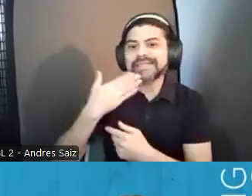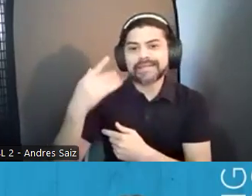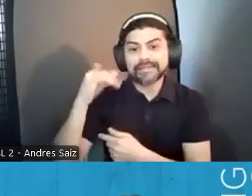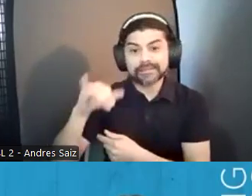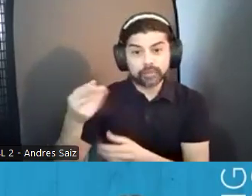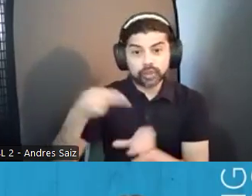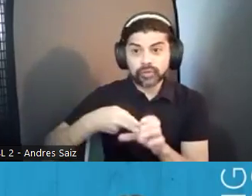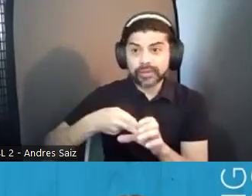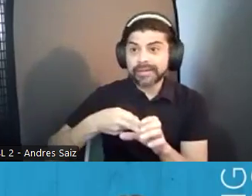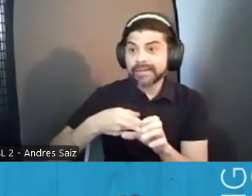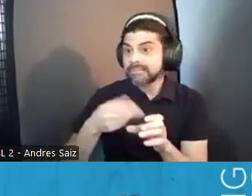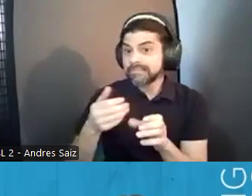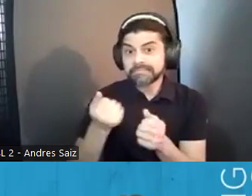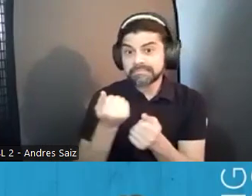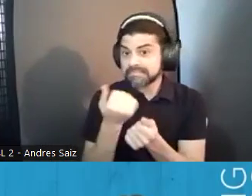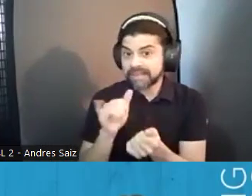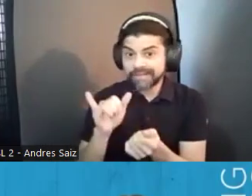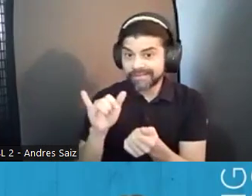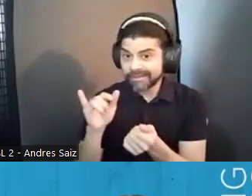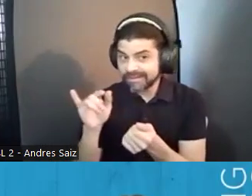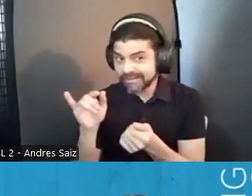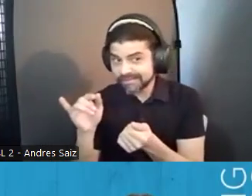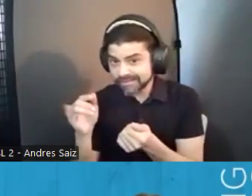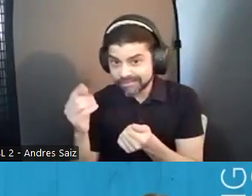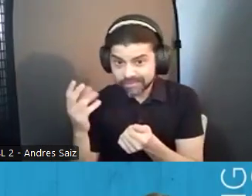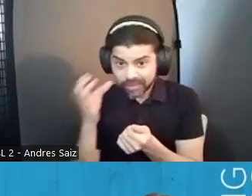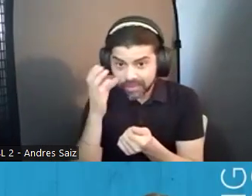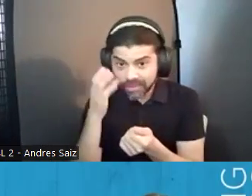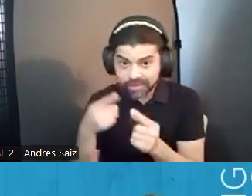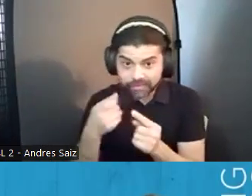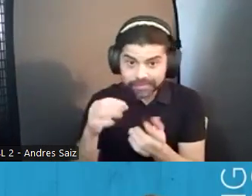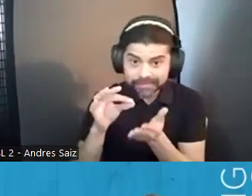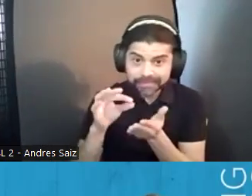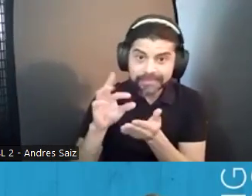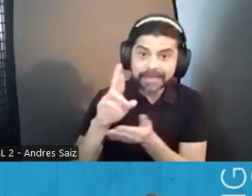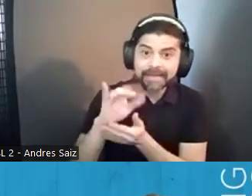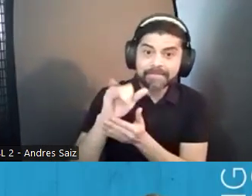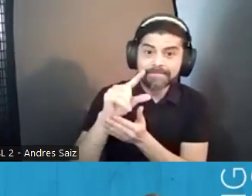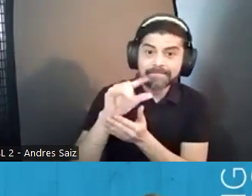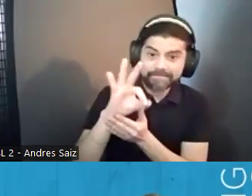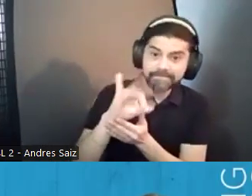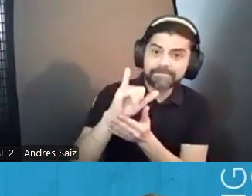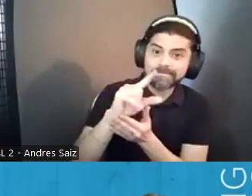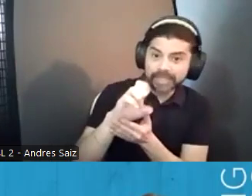Anything you heard from the secretary or didn't hear from Richard Figueroa?